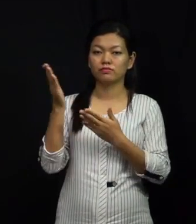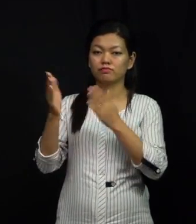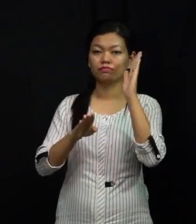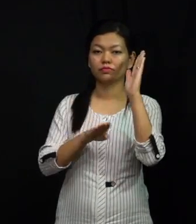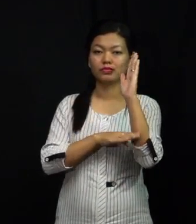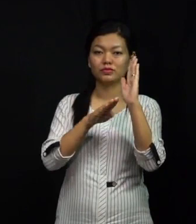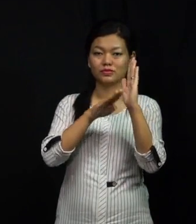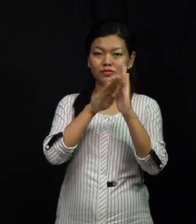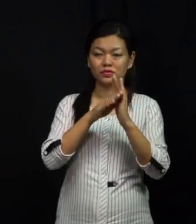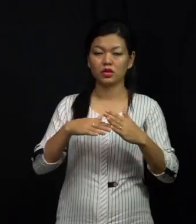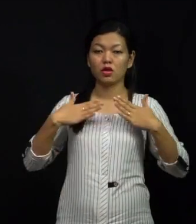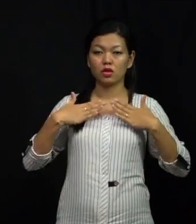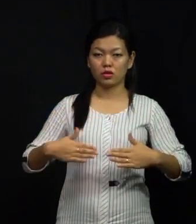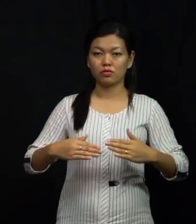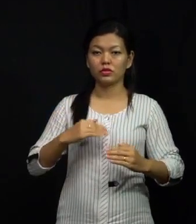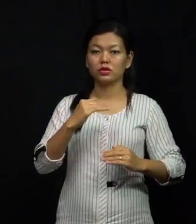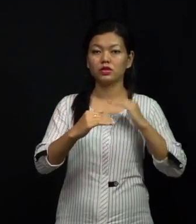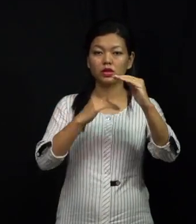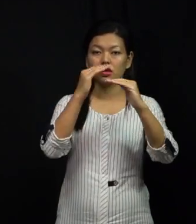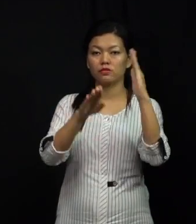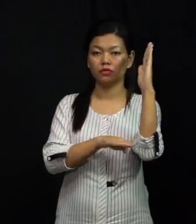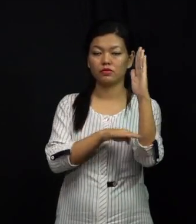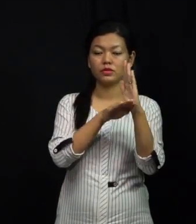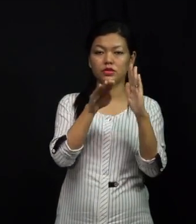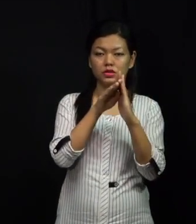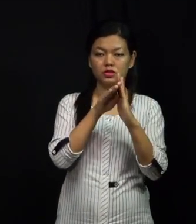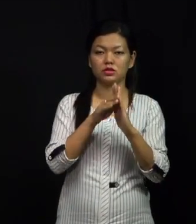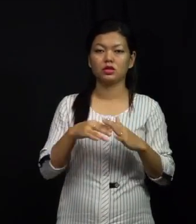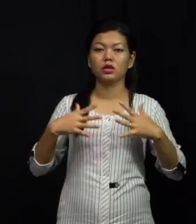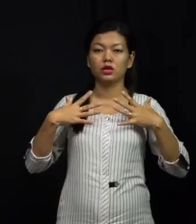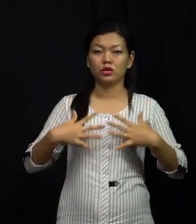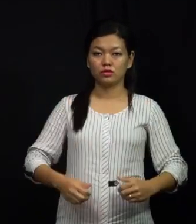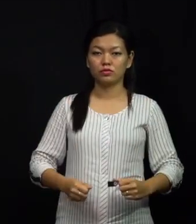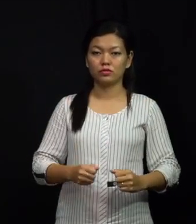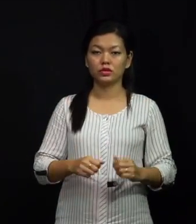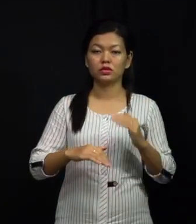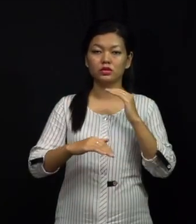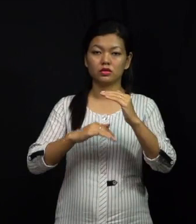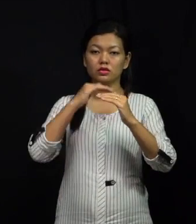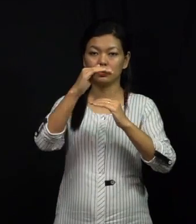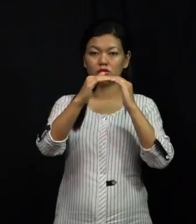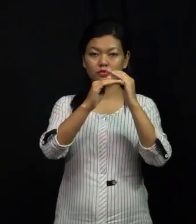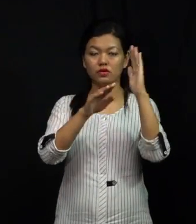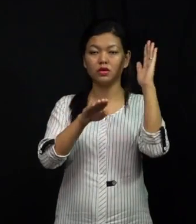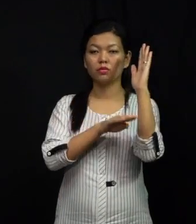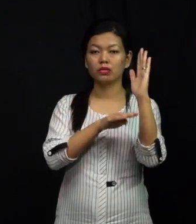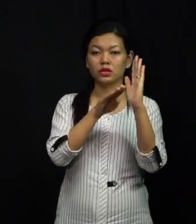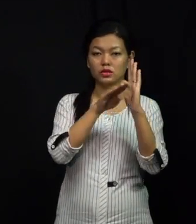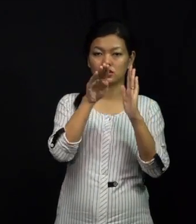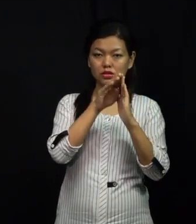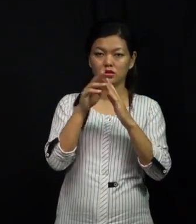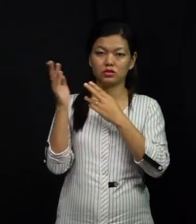stages of human development. So the changes that are taking place in your body or in your life, that